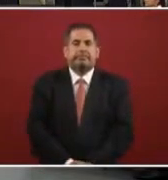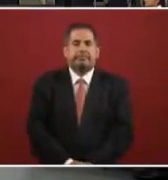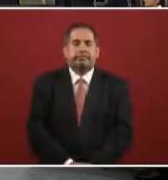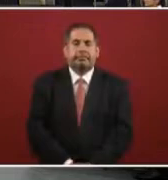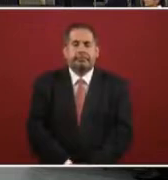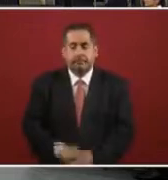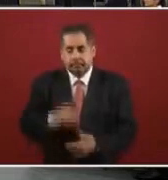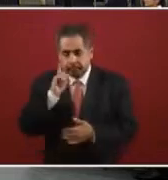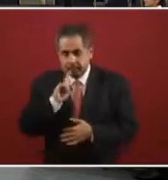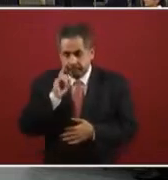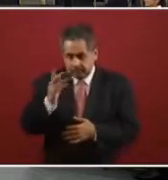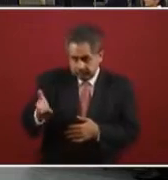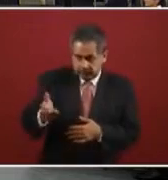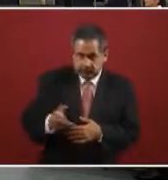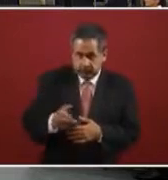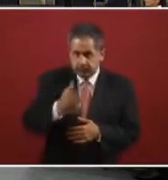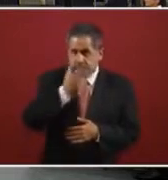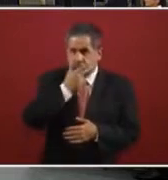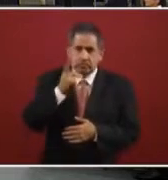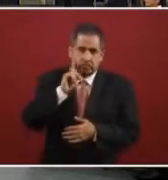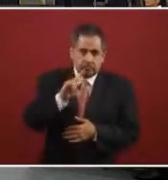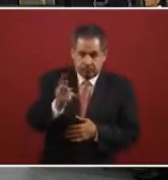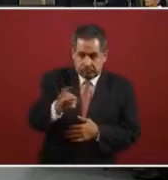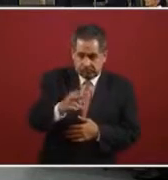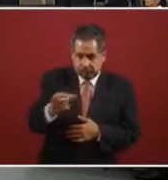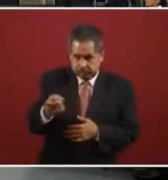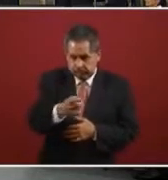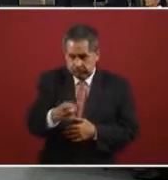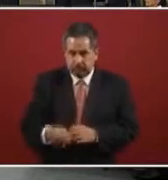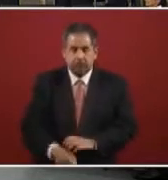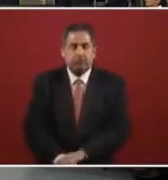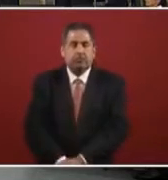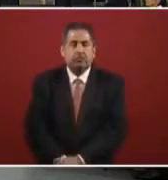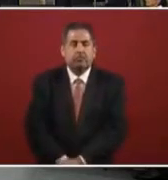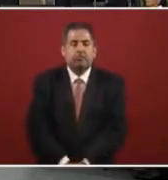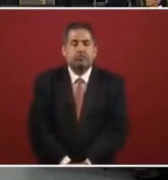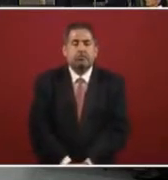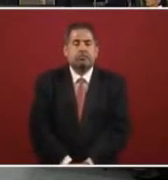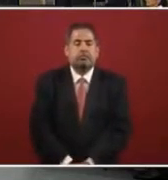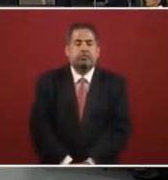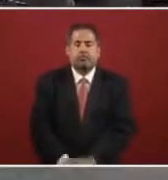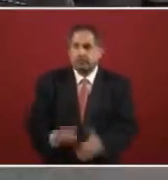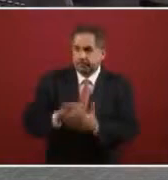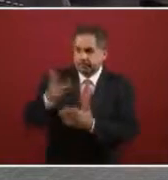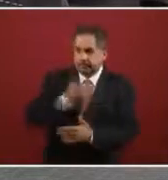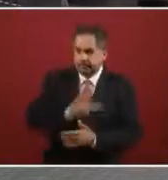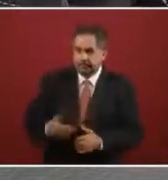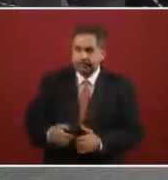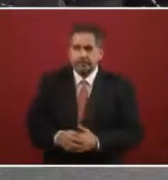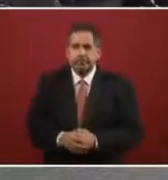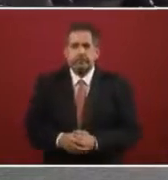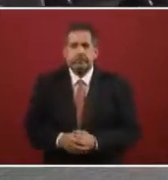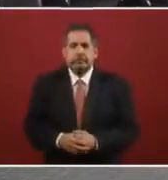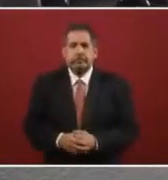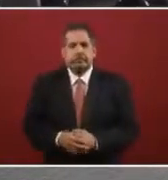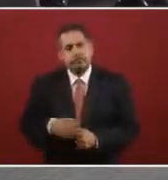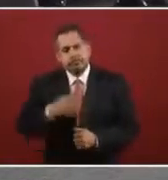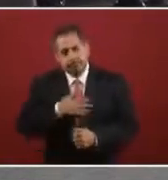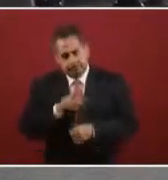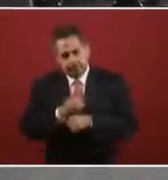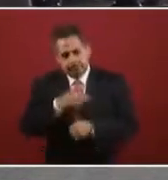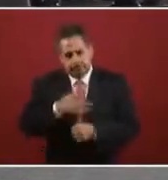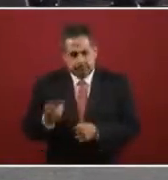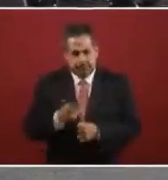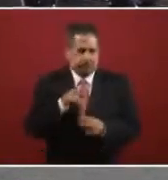Mujer, hombre y mujer. We're going male and female. Now a woman. Buenos días. Para consultarle dos